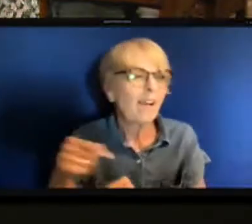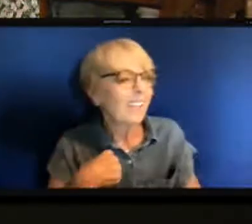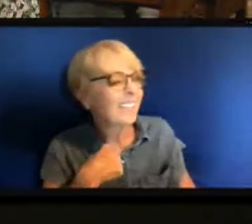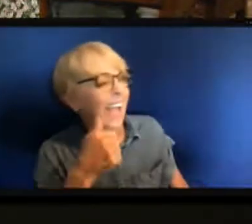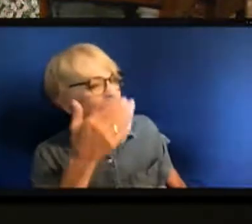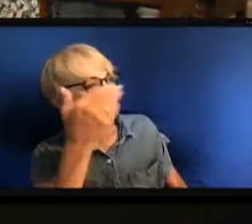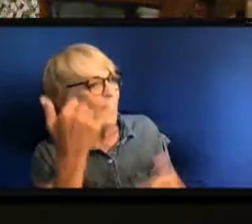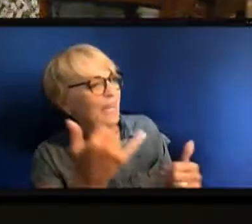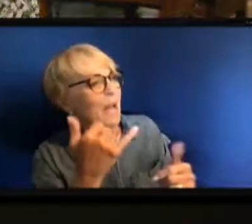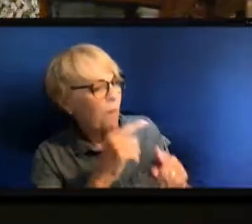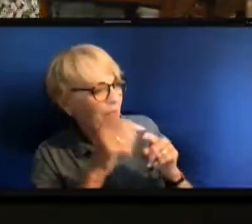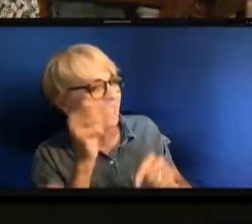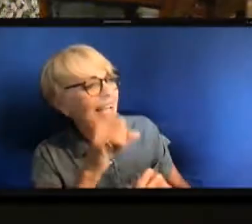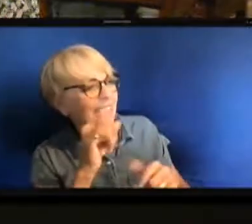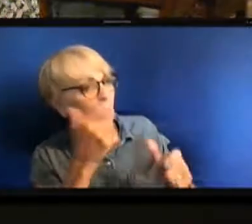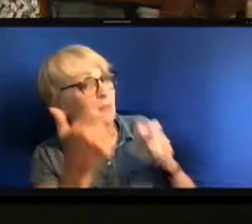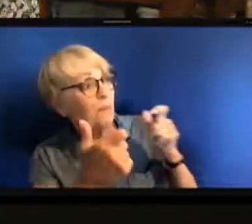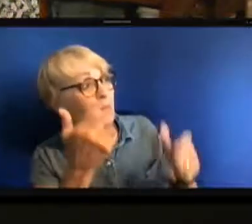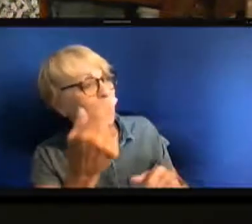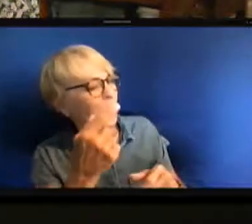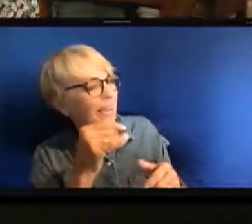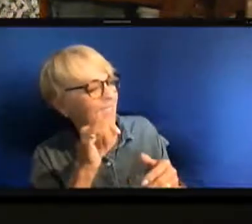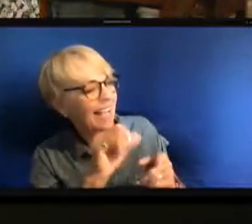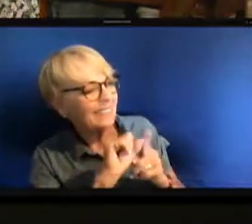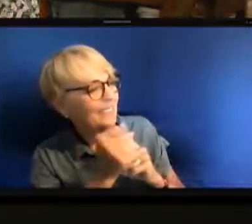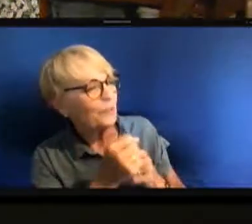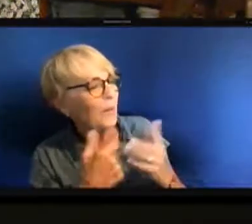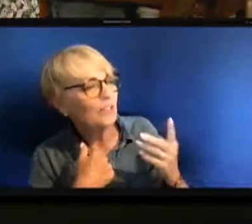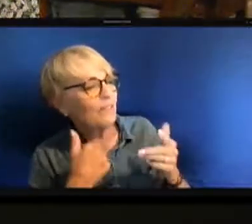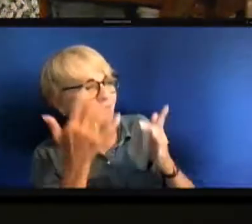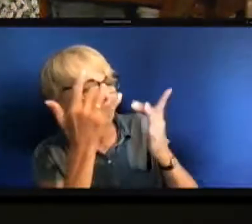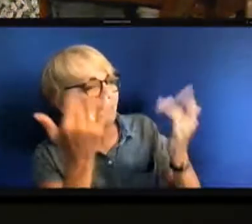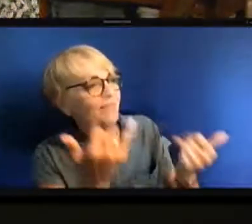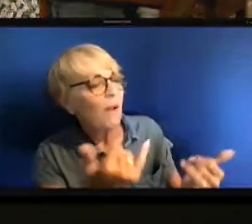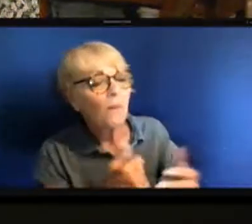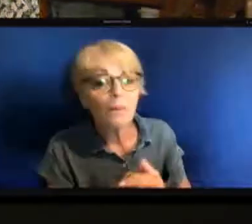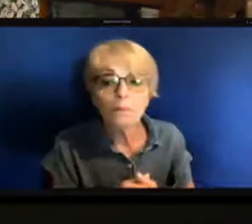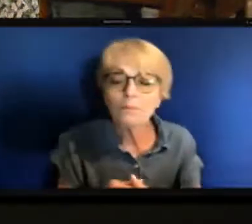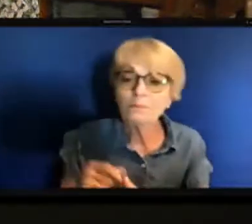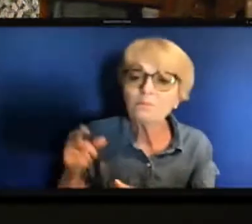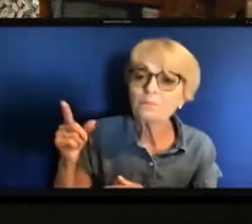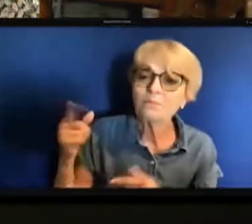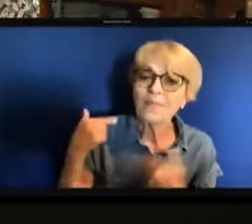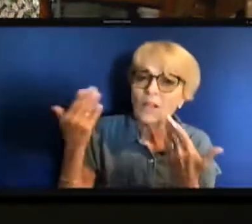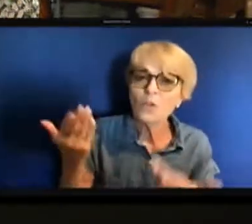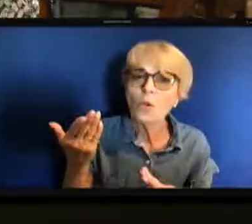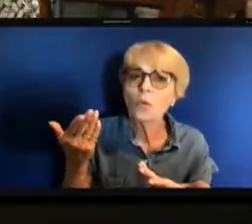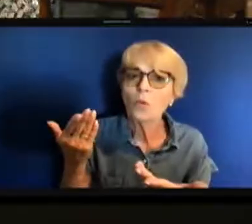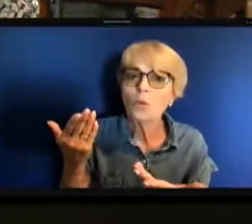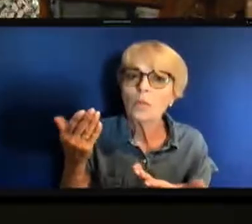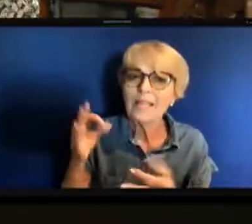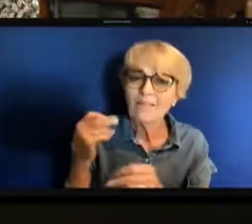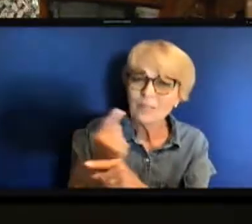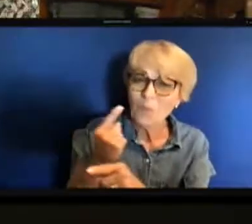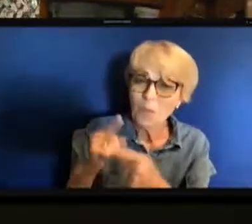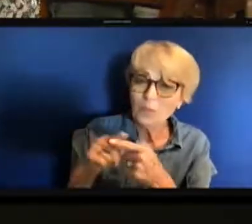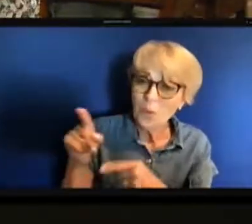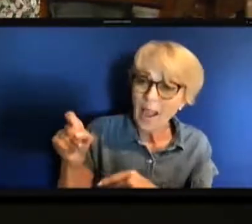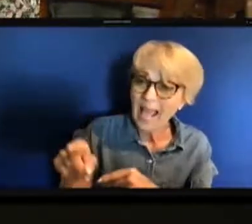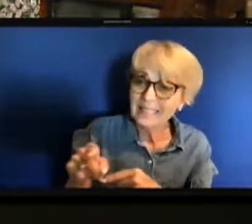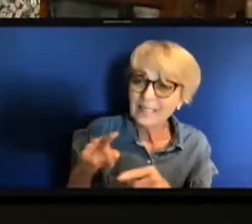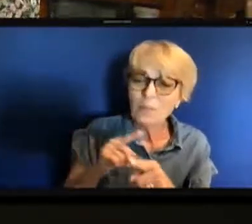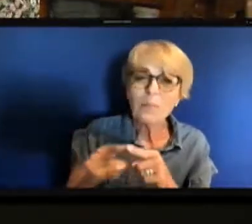I forget the circumstances now. I don't know if it's appropriate if I ask a question, but